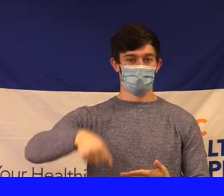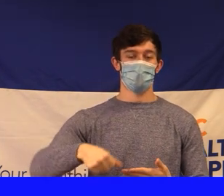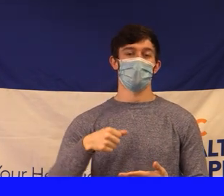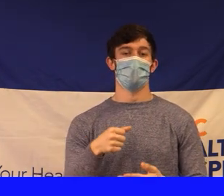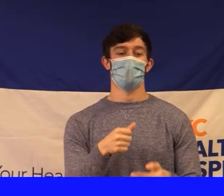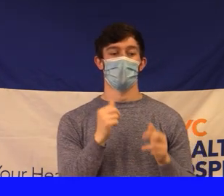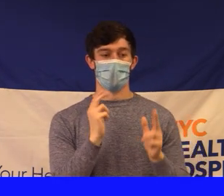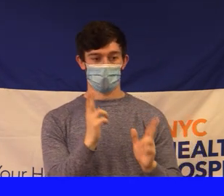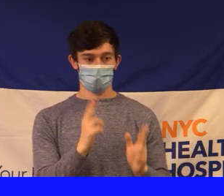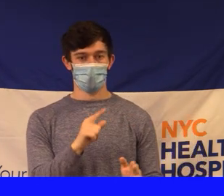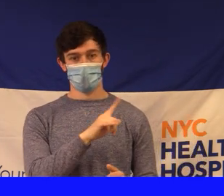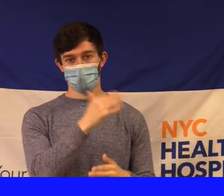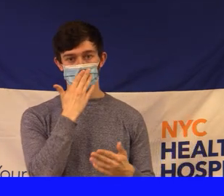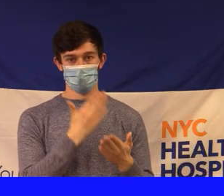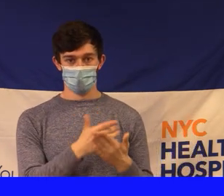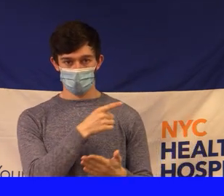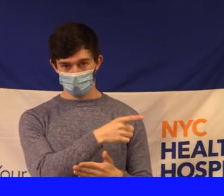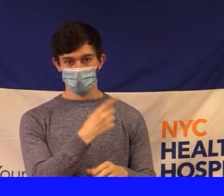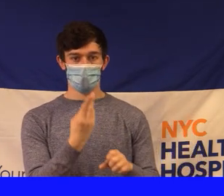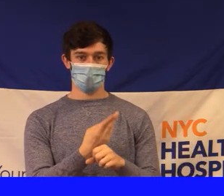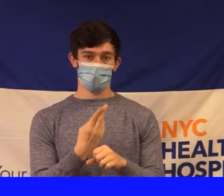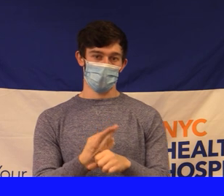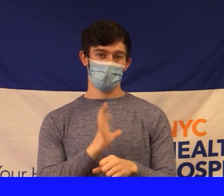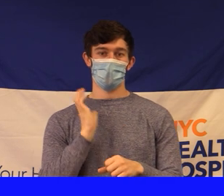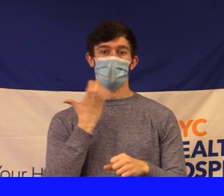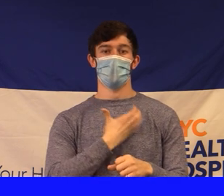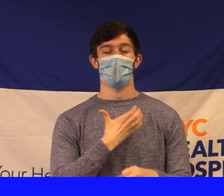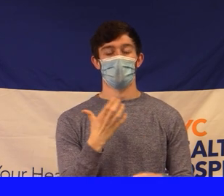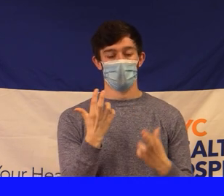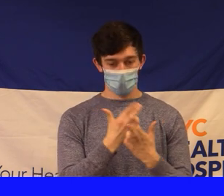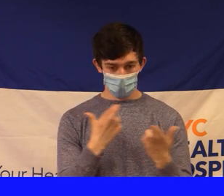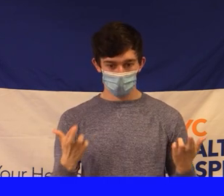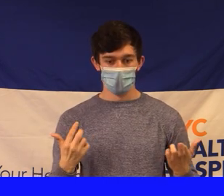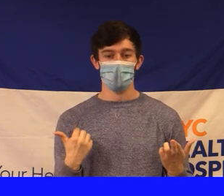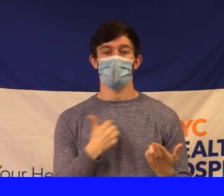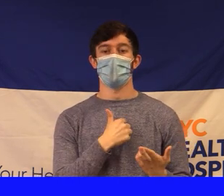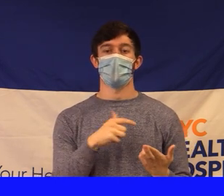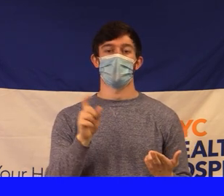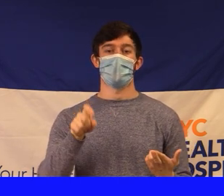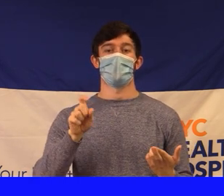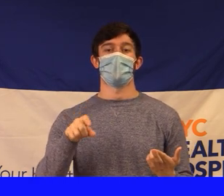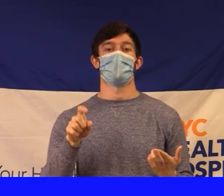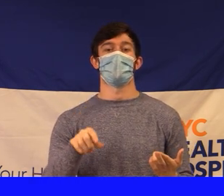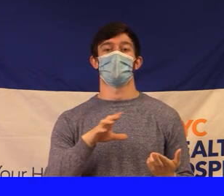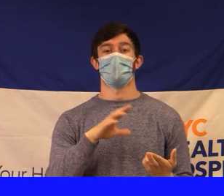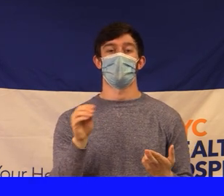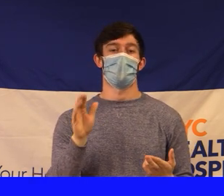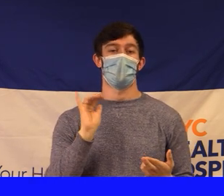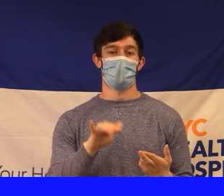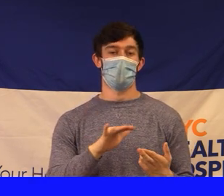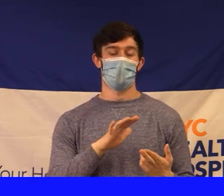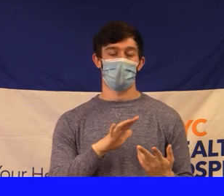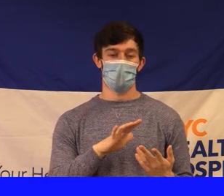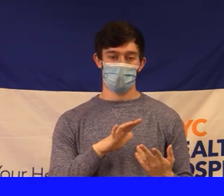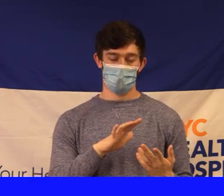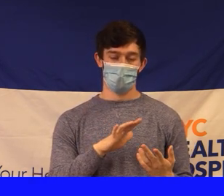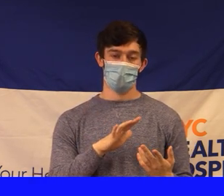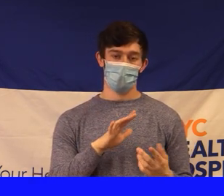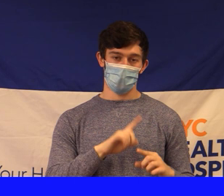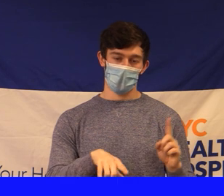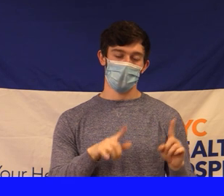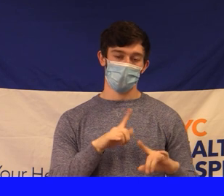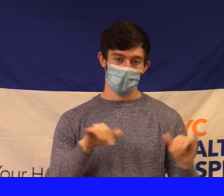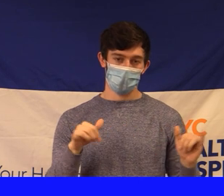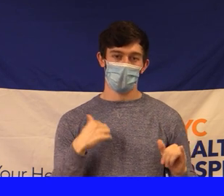good because it reduces overhead, increases our point of responsibility, the point contact, the responsiveness. But at the same time, one of